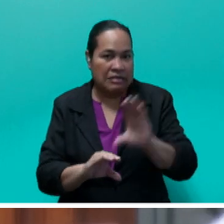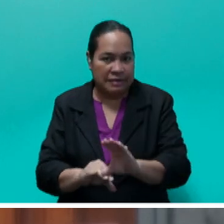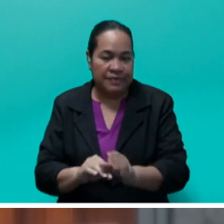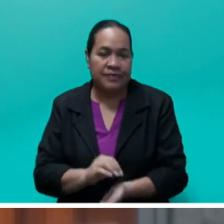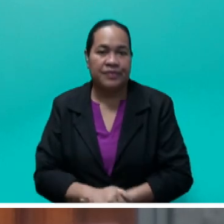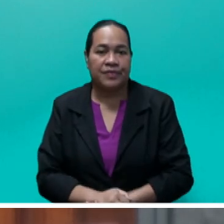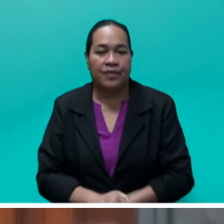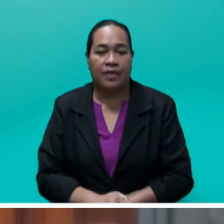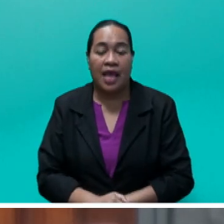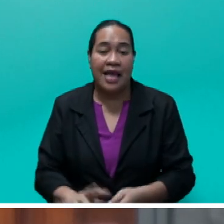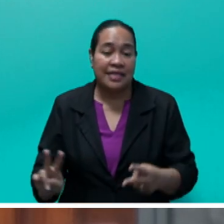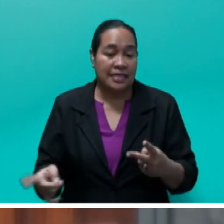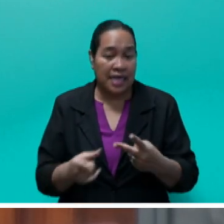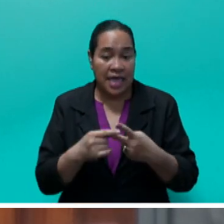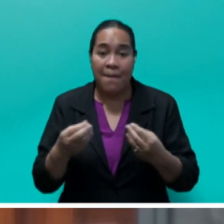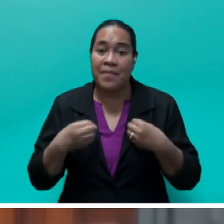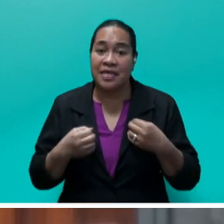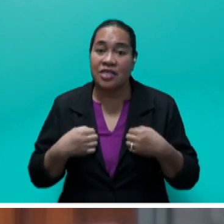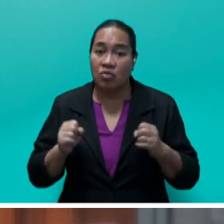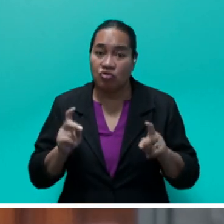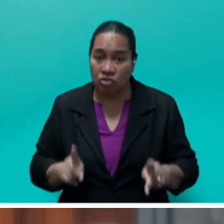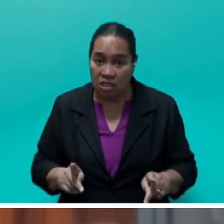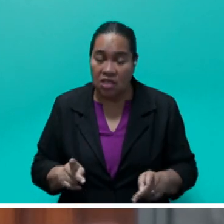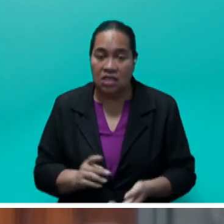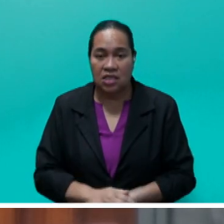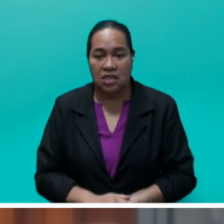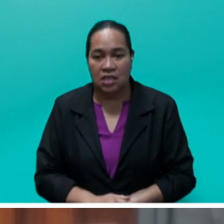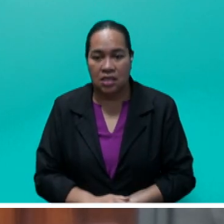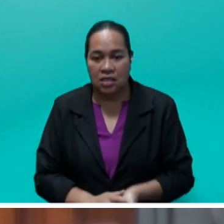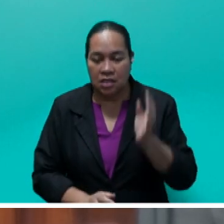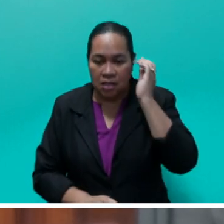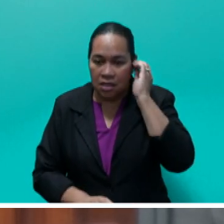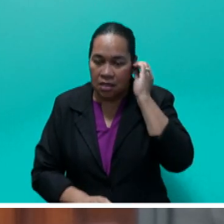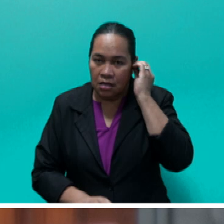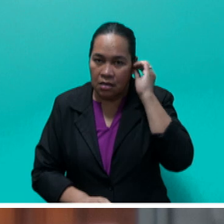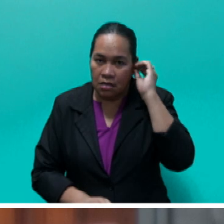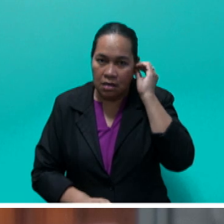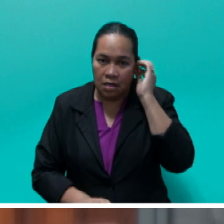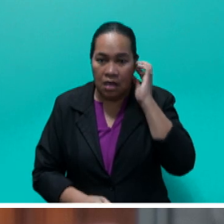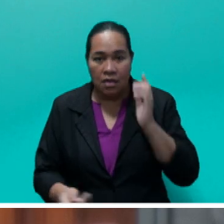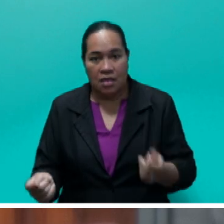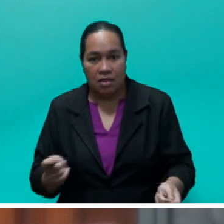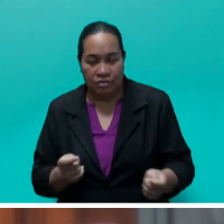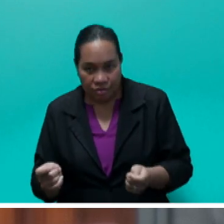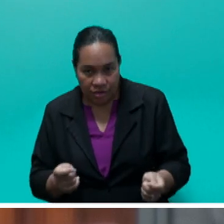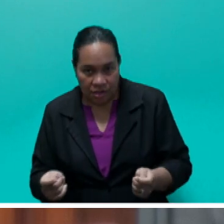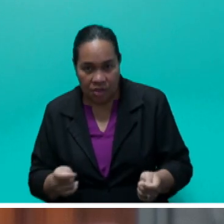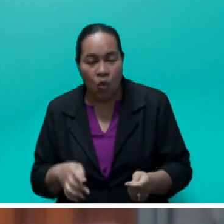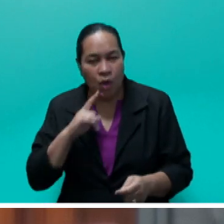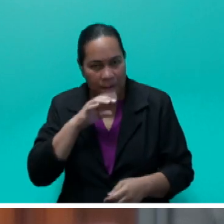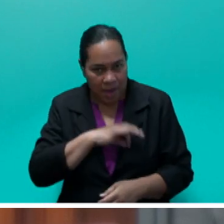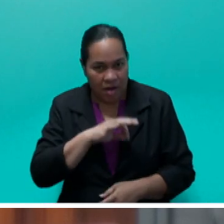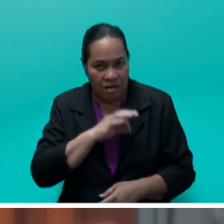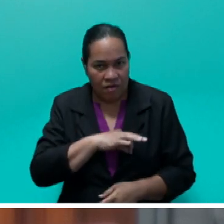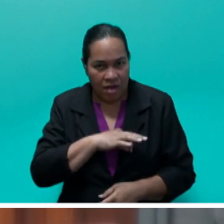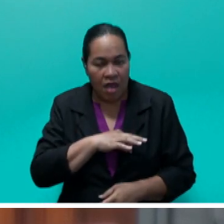Secondly, Mr. Speaker, sir, business opportunity. The logistics and transportation sector will benefit from the movement of